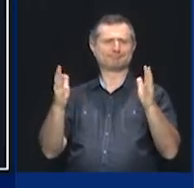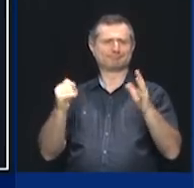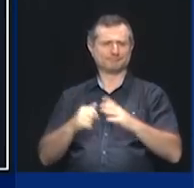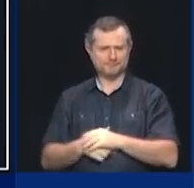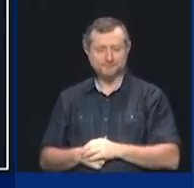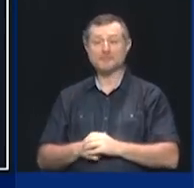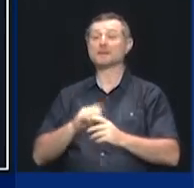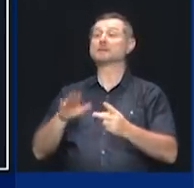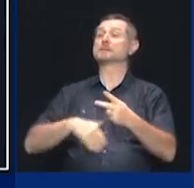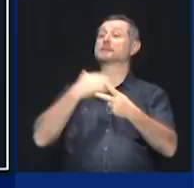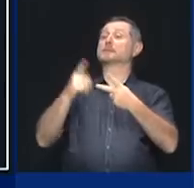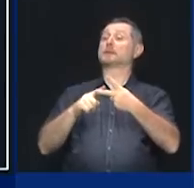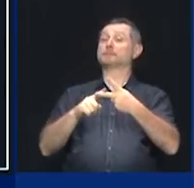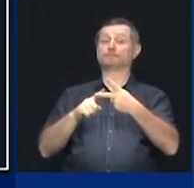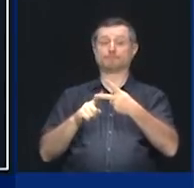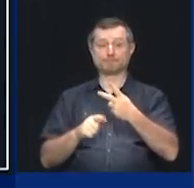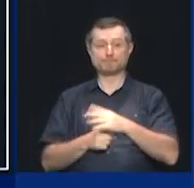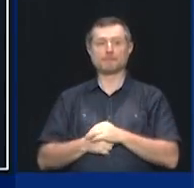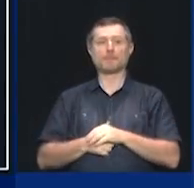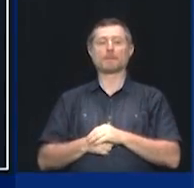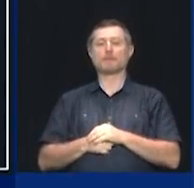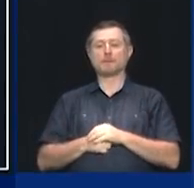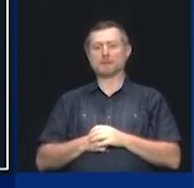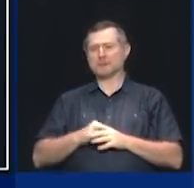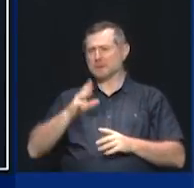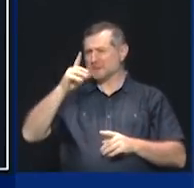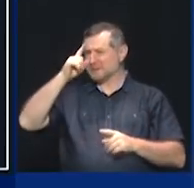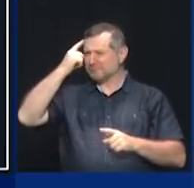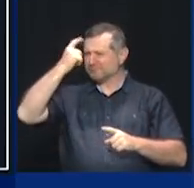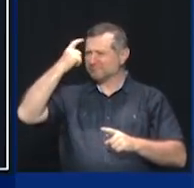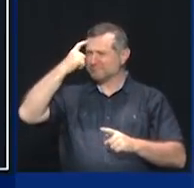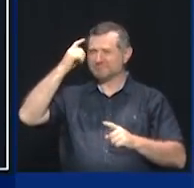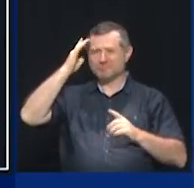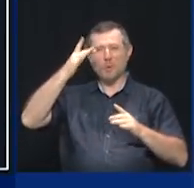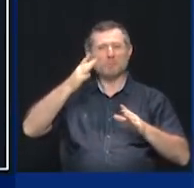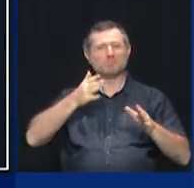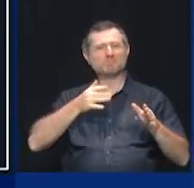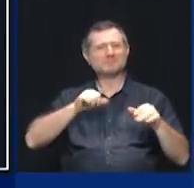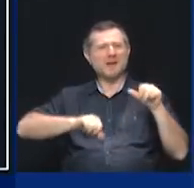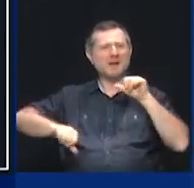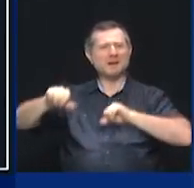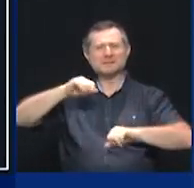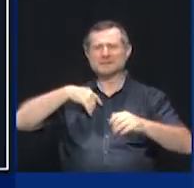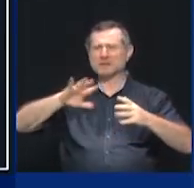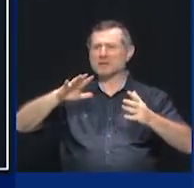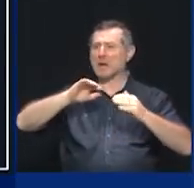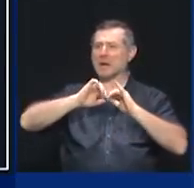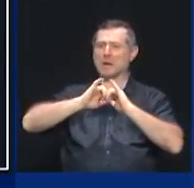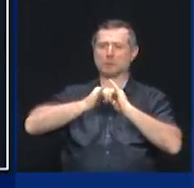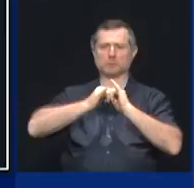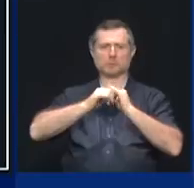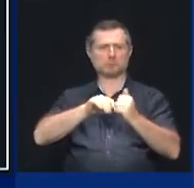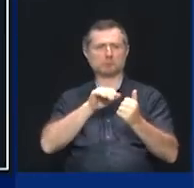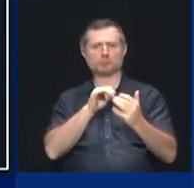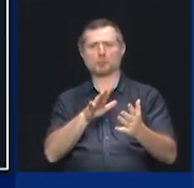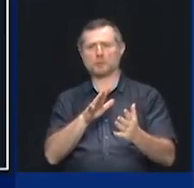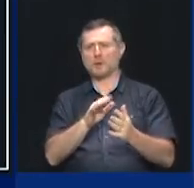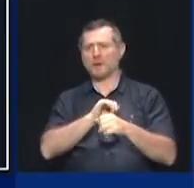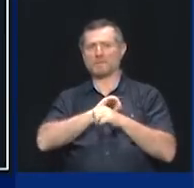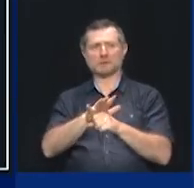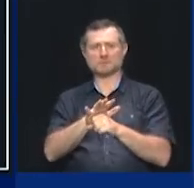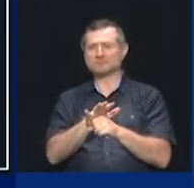Step two, get smart. Use science, like we did on COVID. How did we attack COVID? We mapped